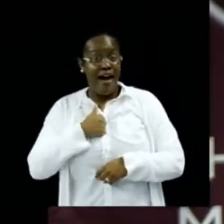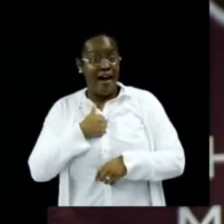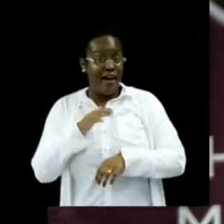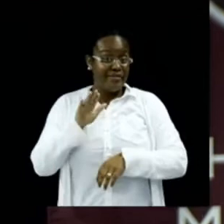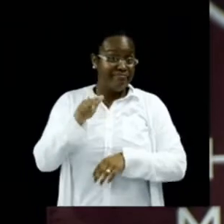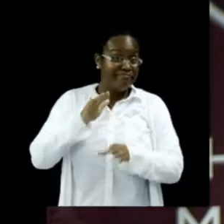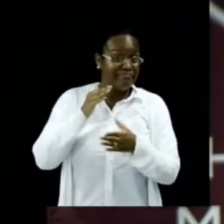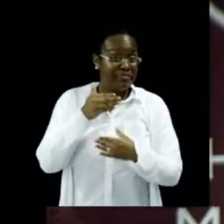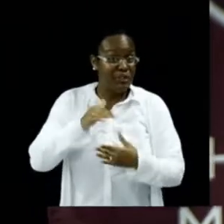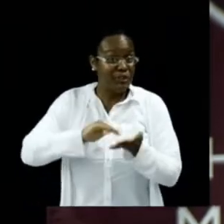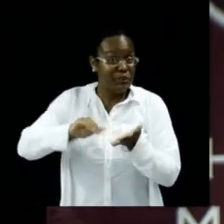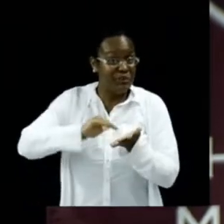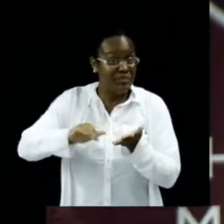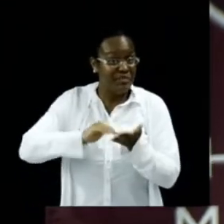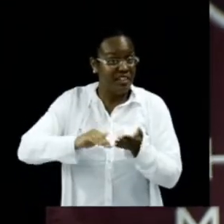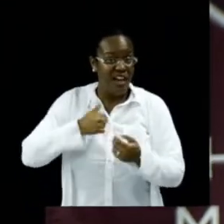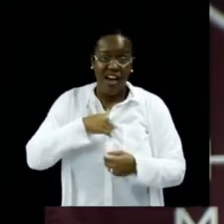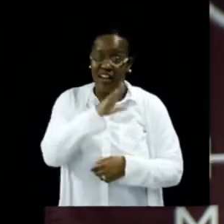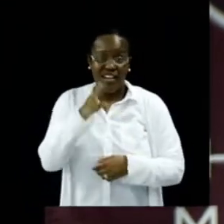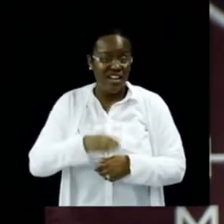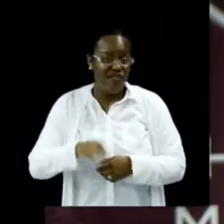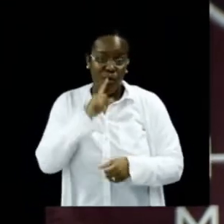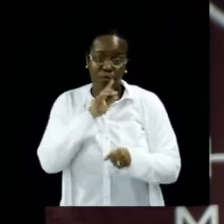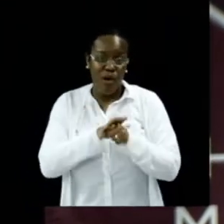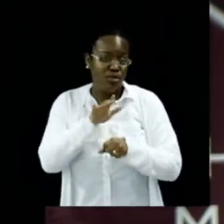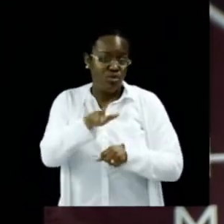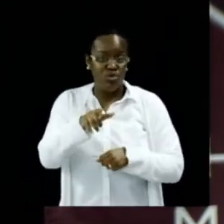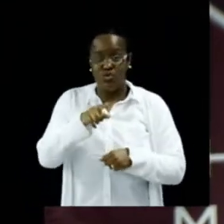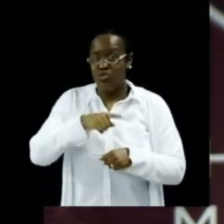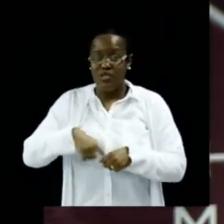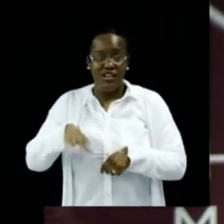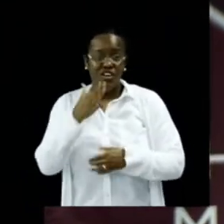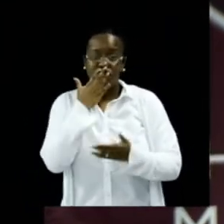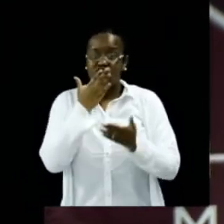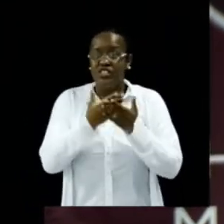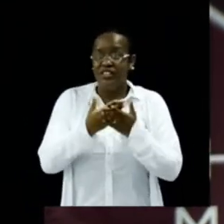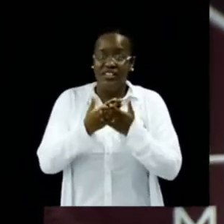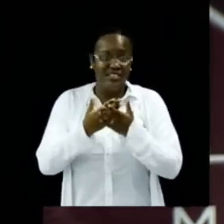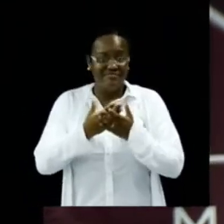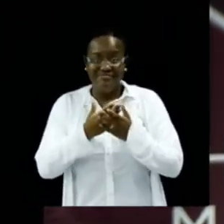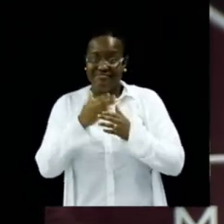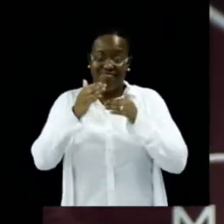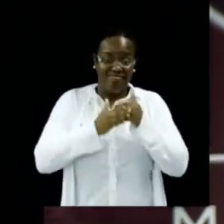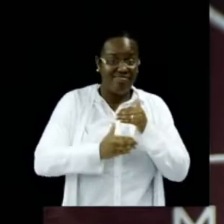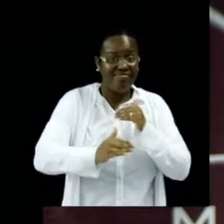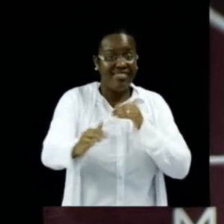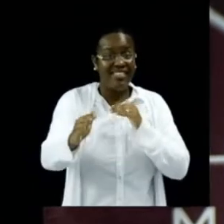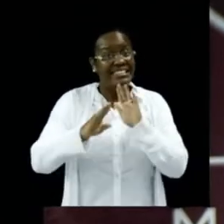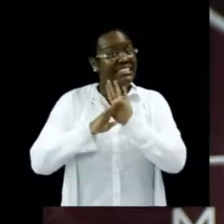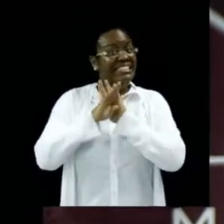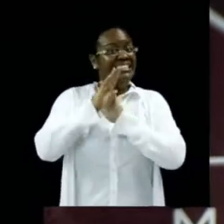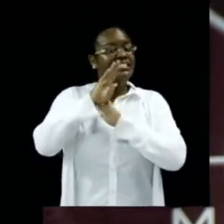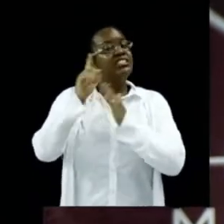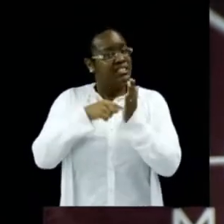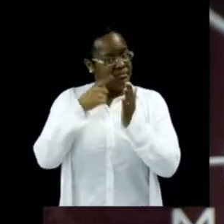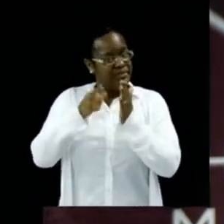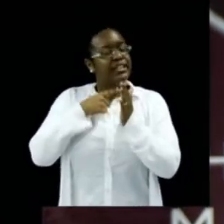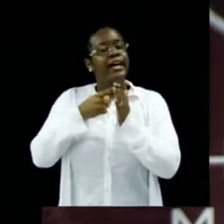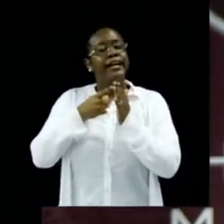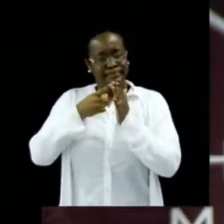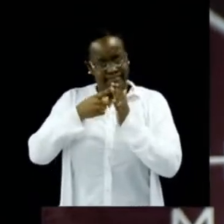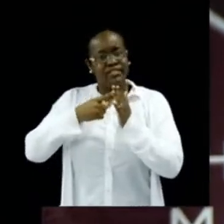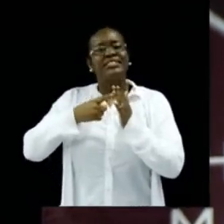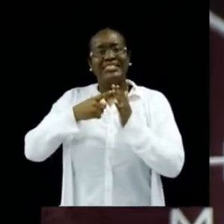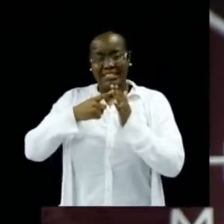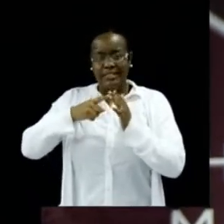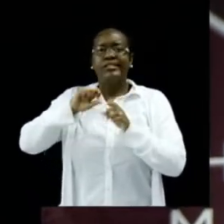never promised you a rose garden. There's gotta be a little rain sometime. When you take, you